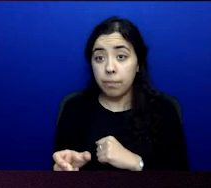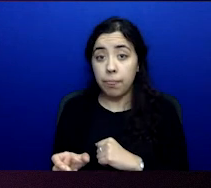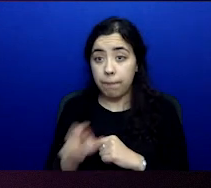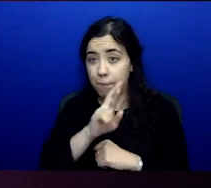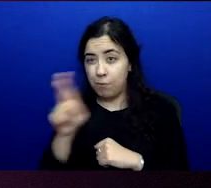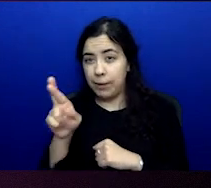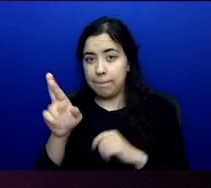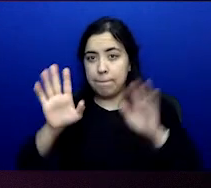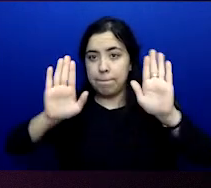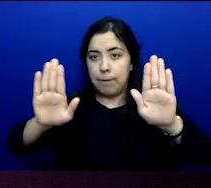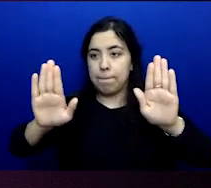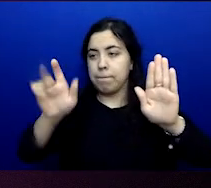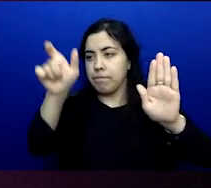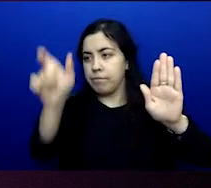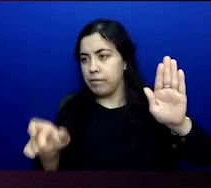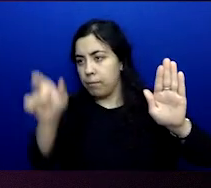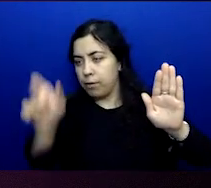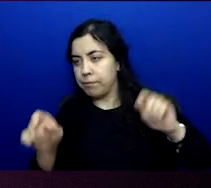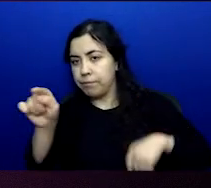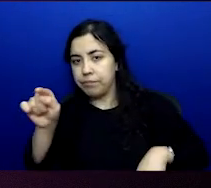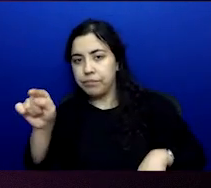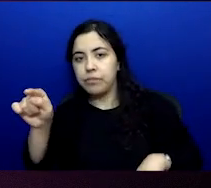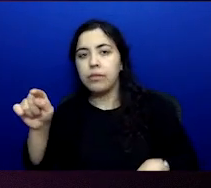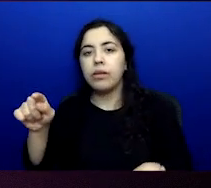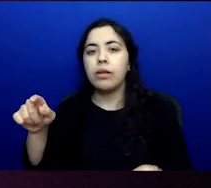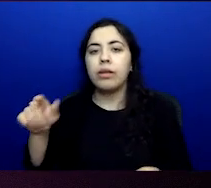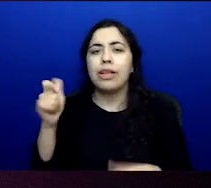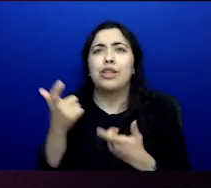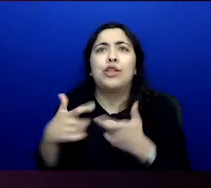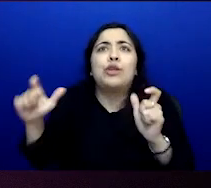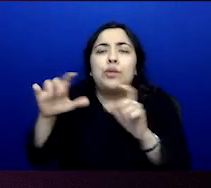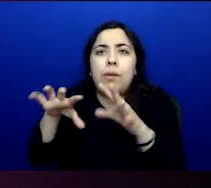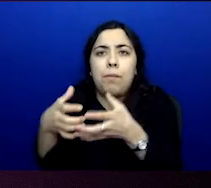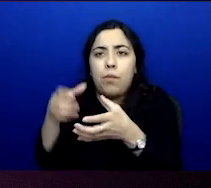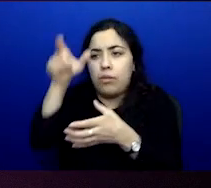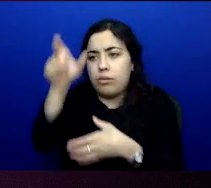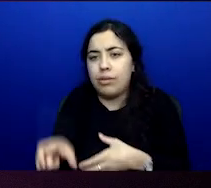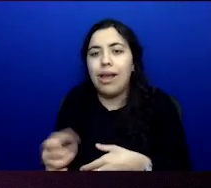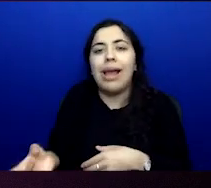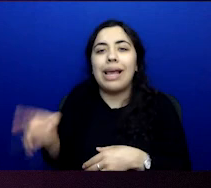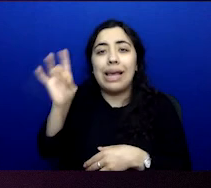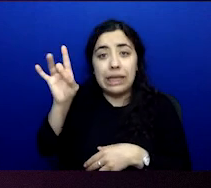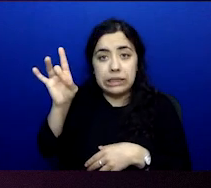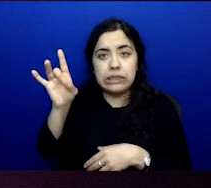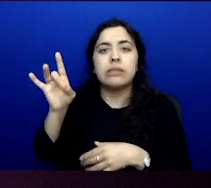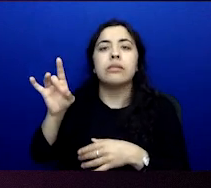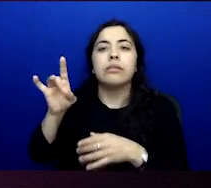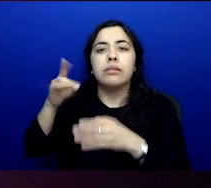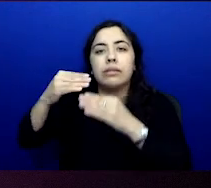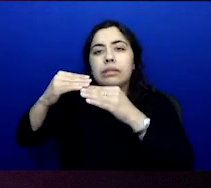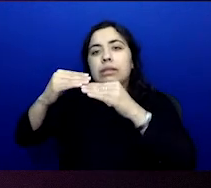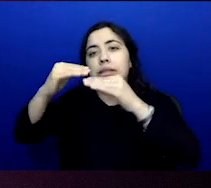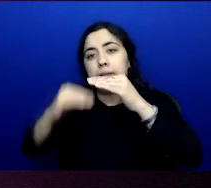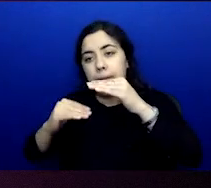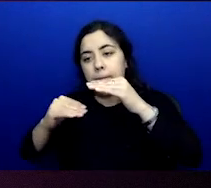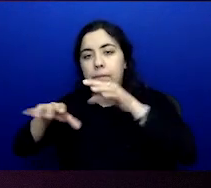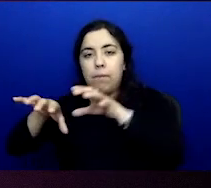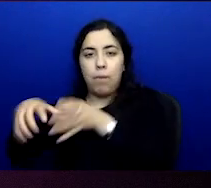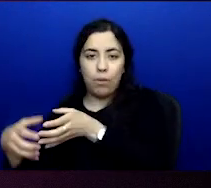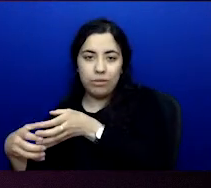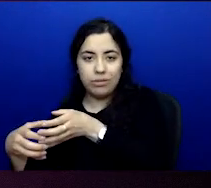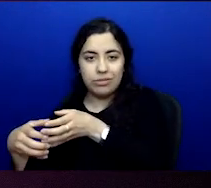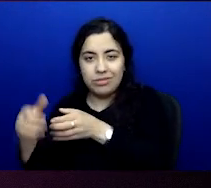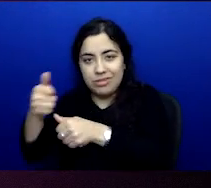have the sidebar component itself is a giant component that consists of 8 subcomponents, and all of them are highly correlated to each